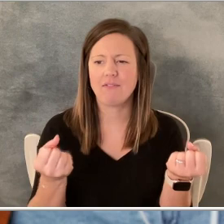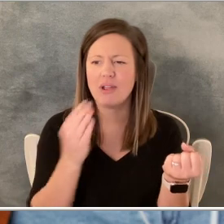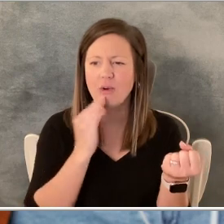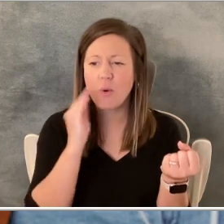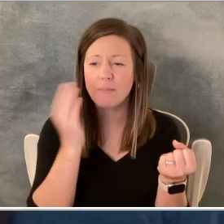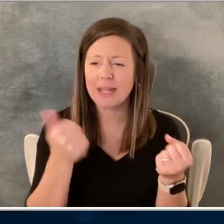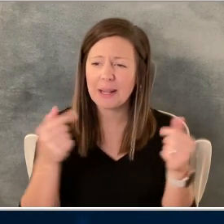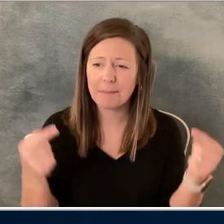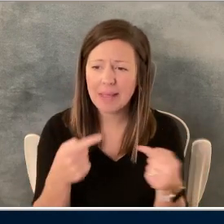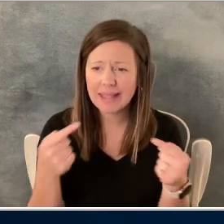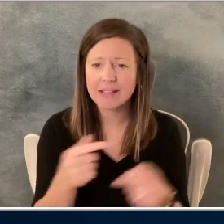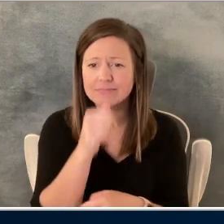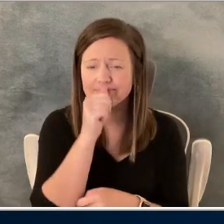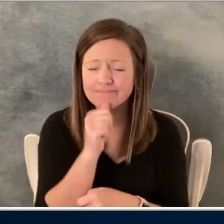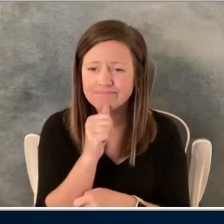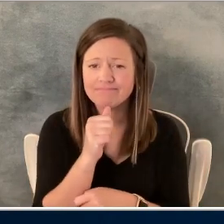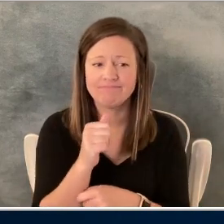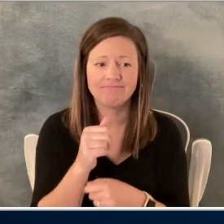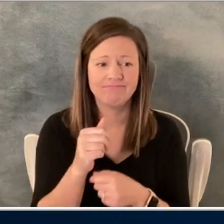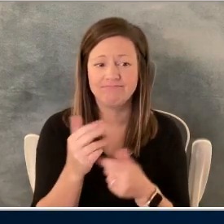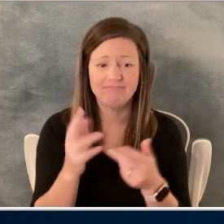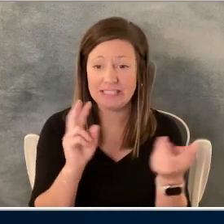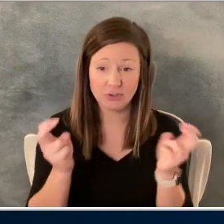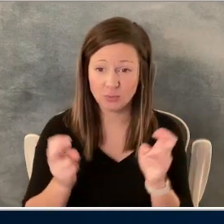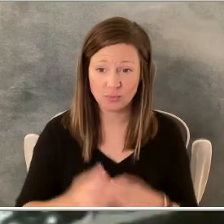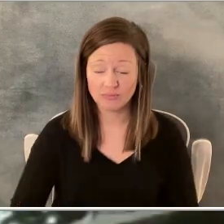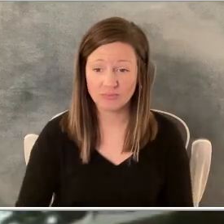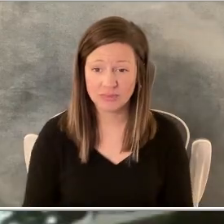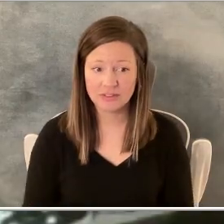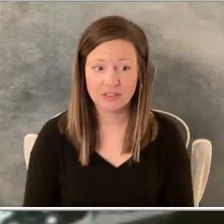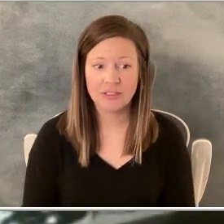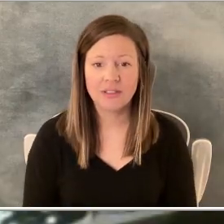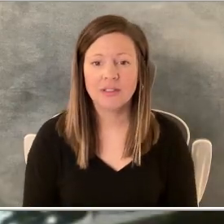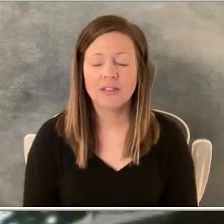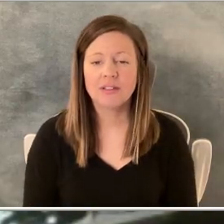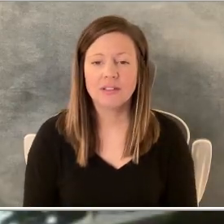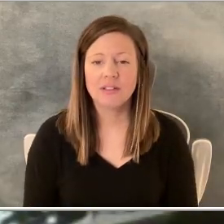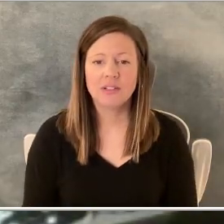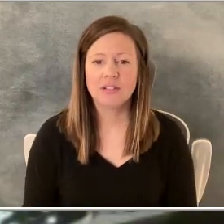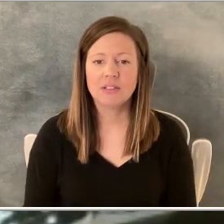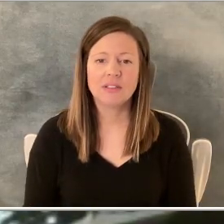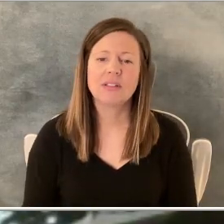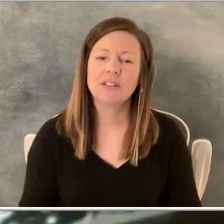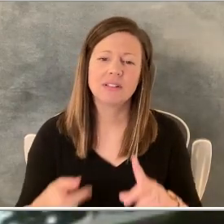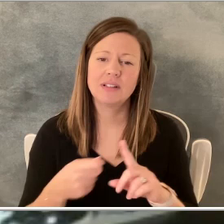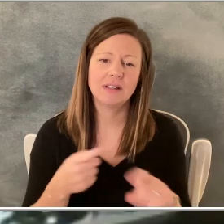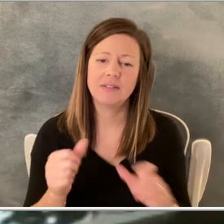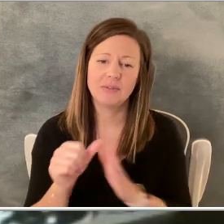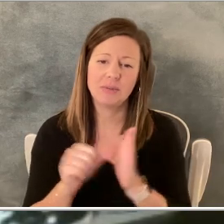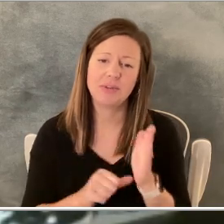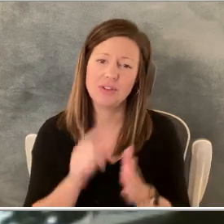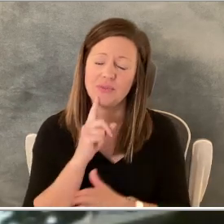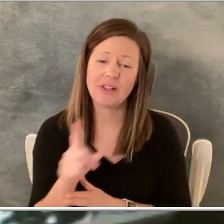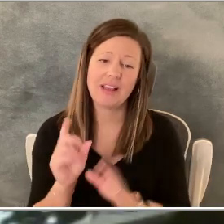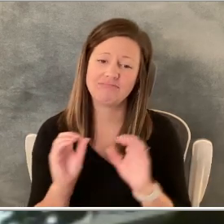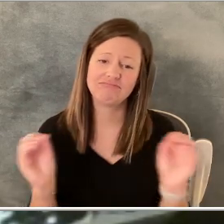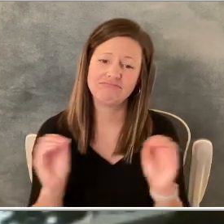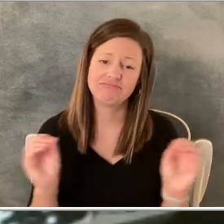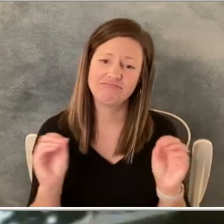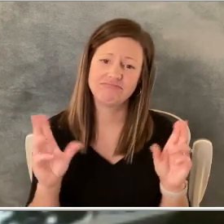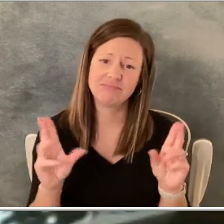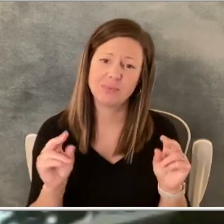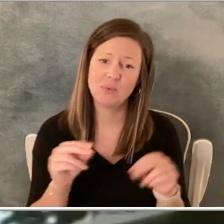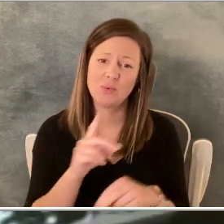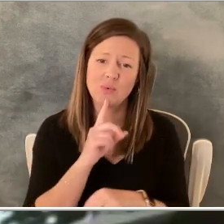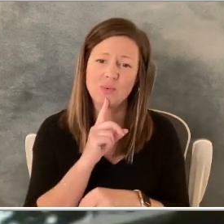soreness, any major issues? From the surgery or from the procedure itself, really none. Very little. I mean, just